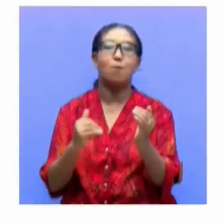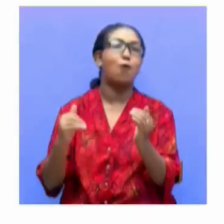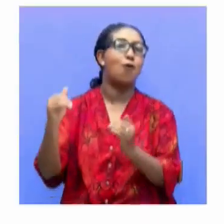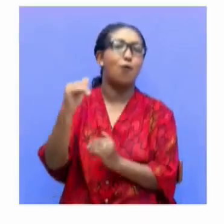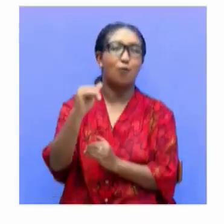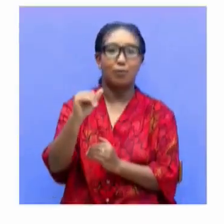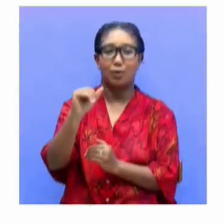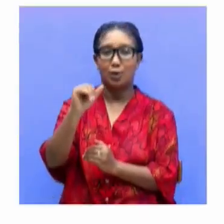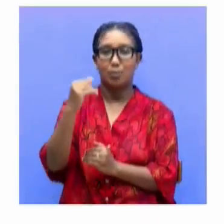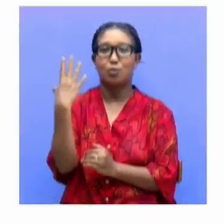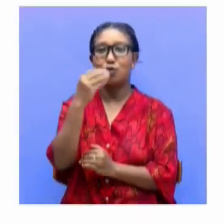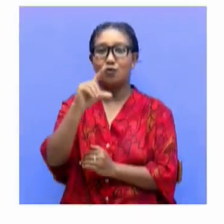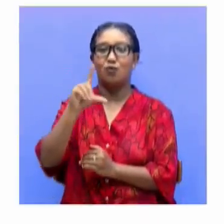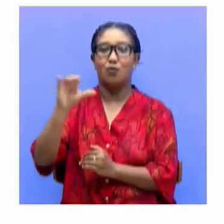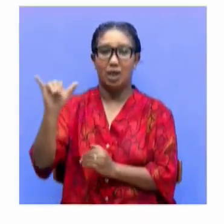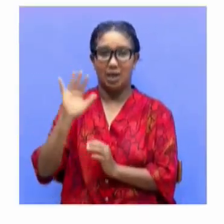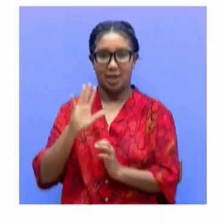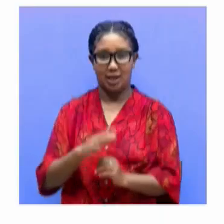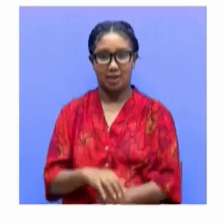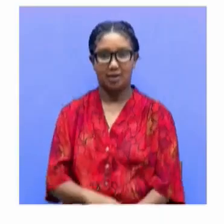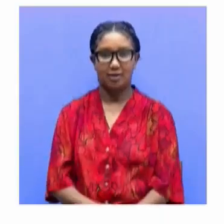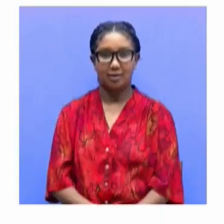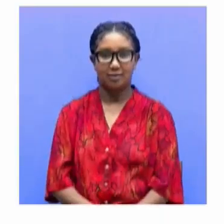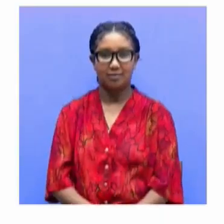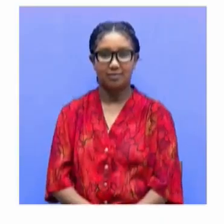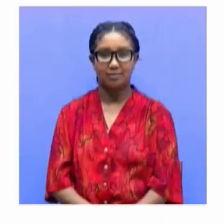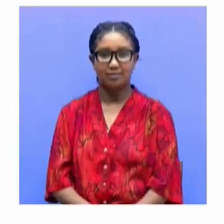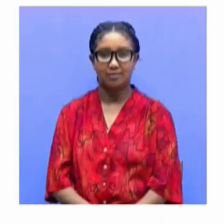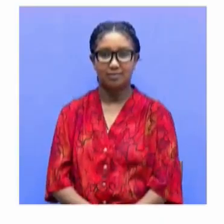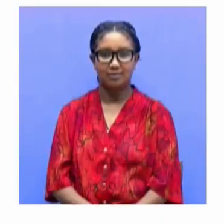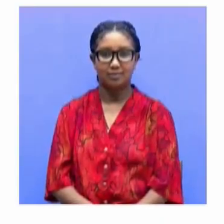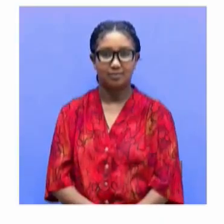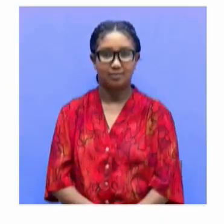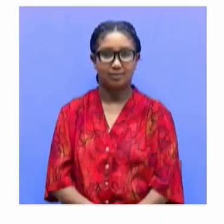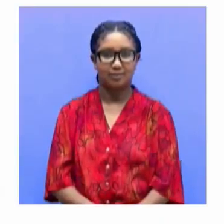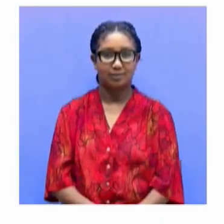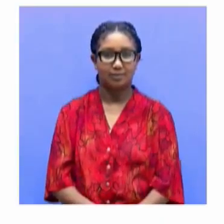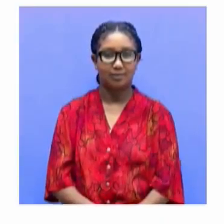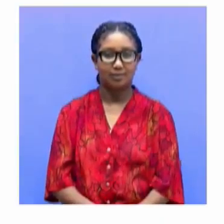beautifully. More beautifully.